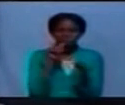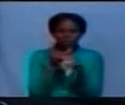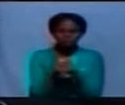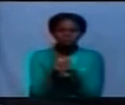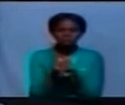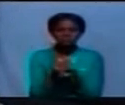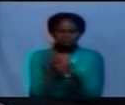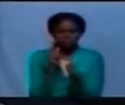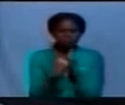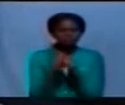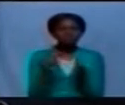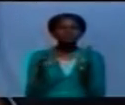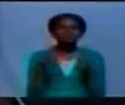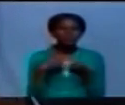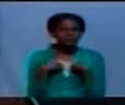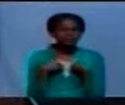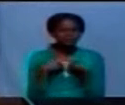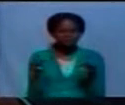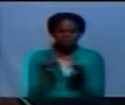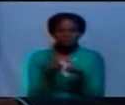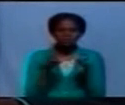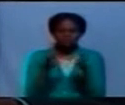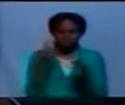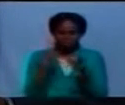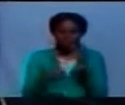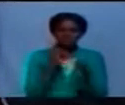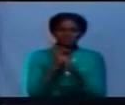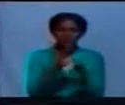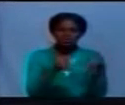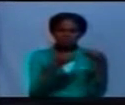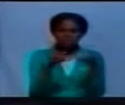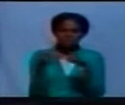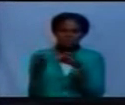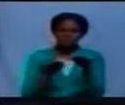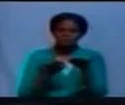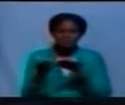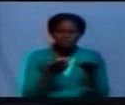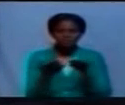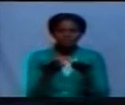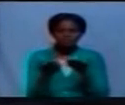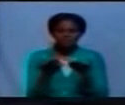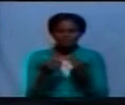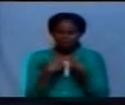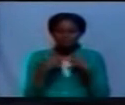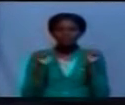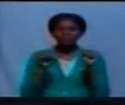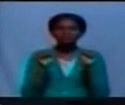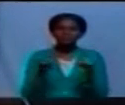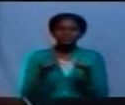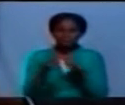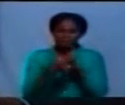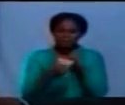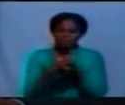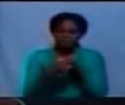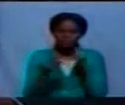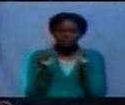that are acceptable, and the rate at which they are willing to offer the interest rates on treasury bills, there is a possibility that banks would